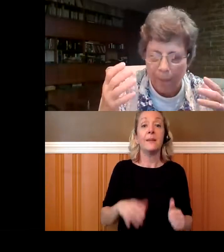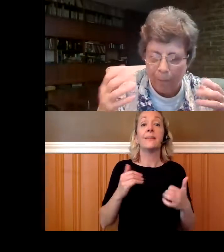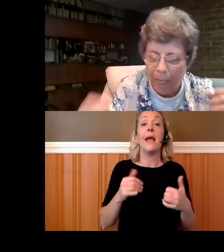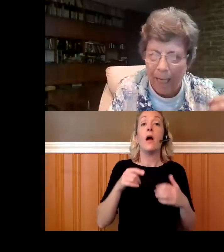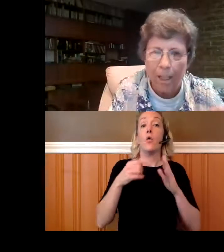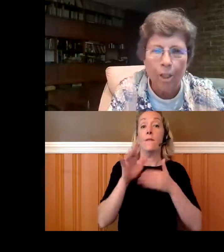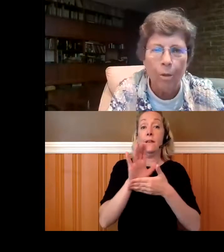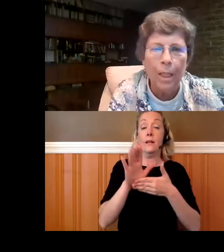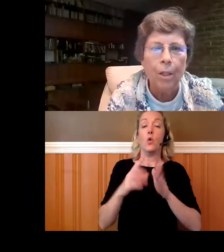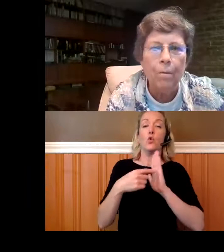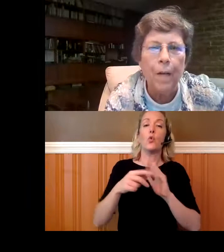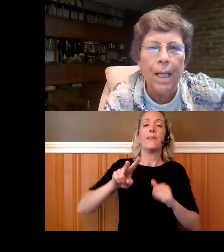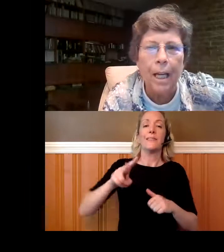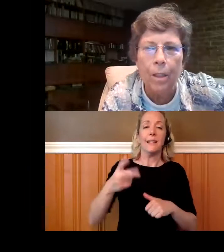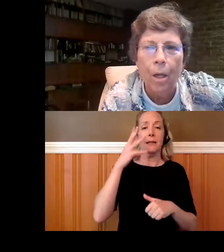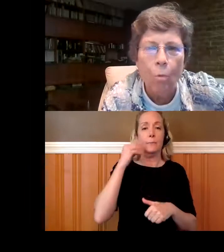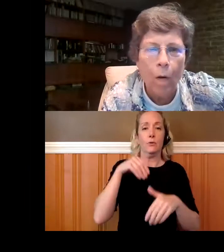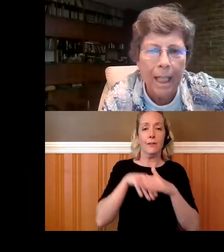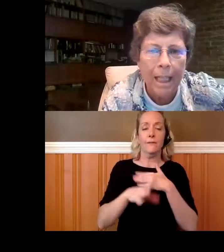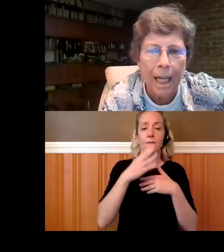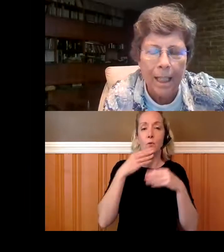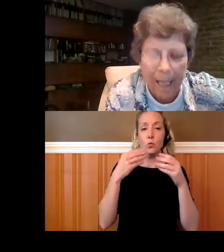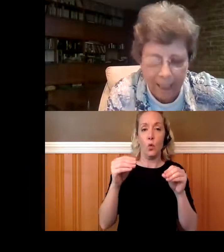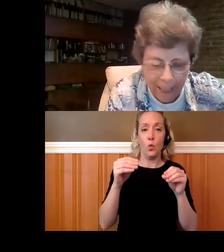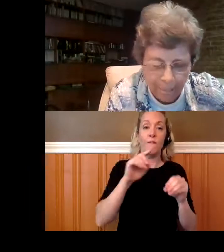time. And